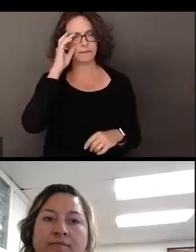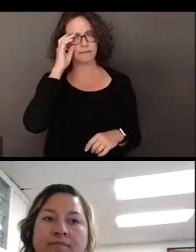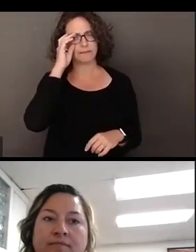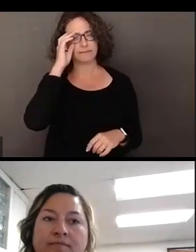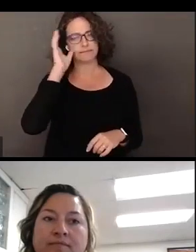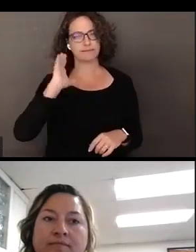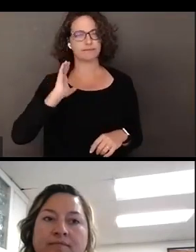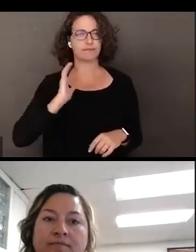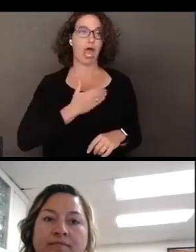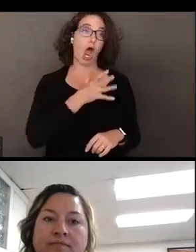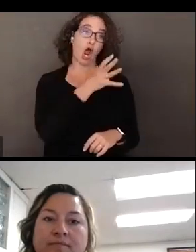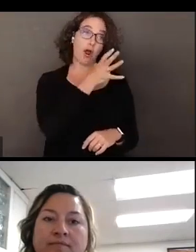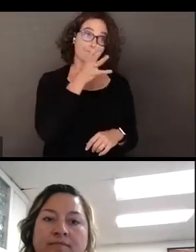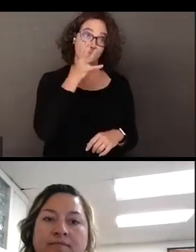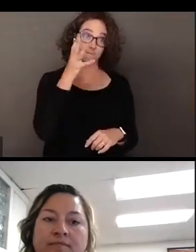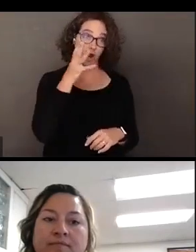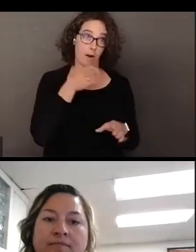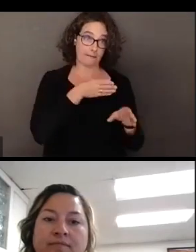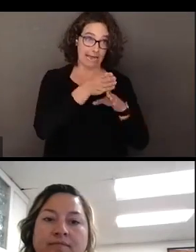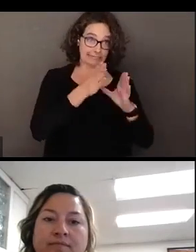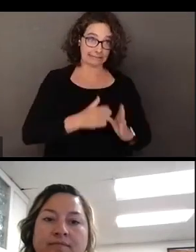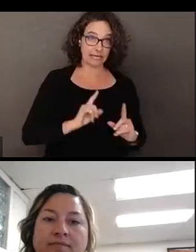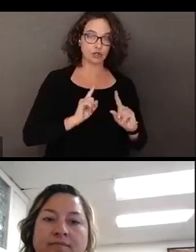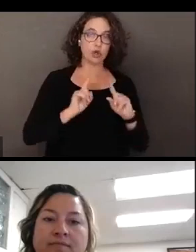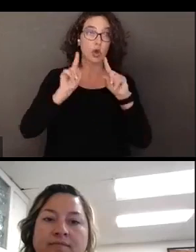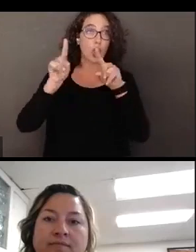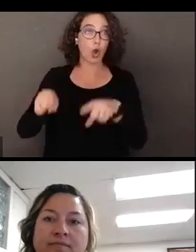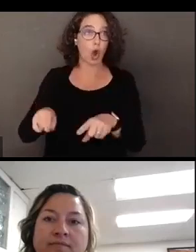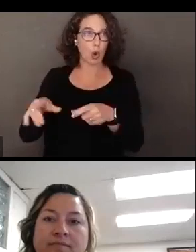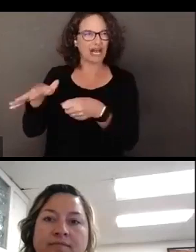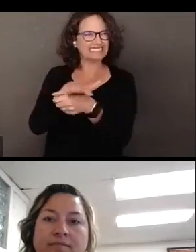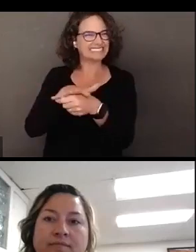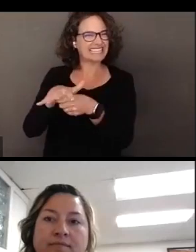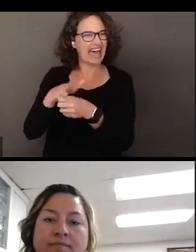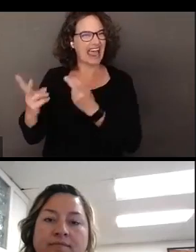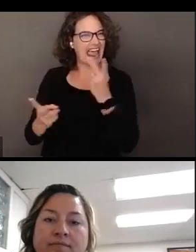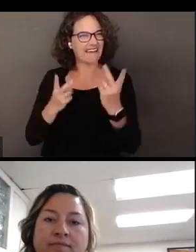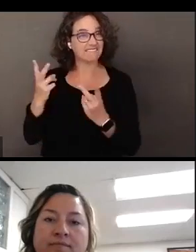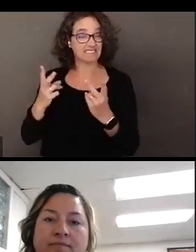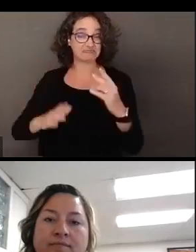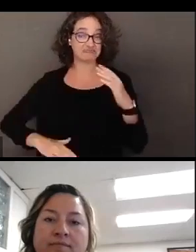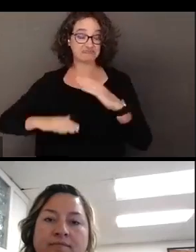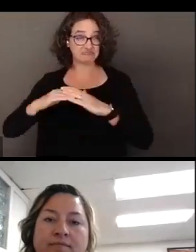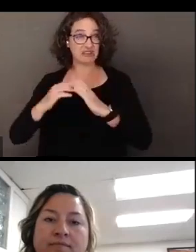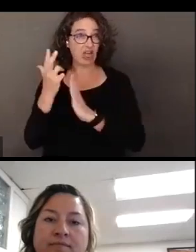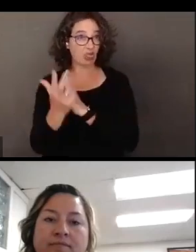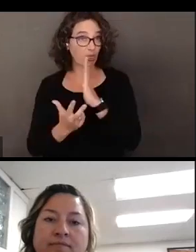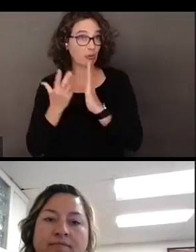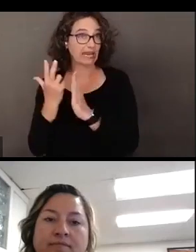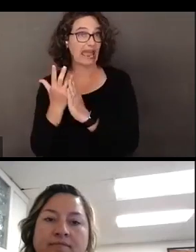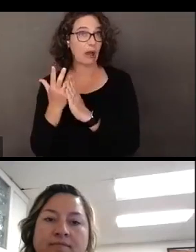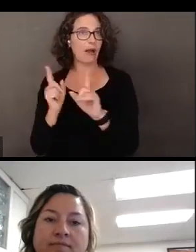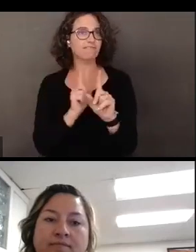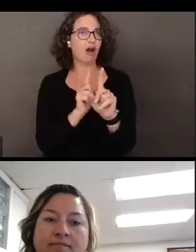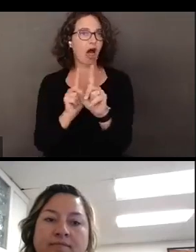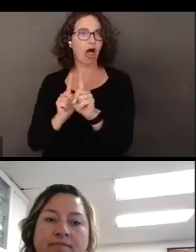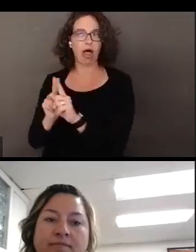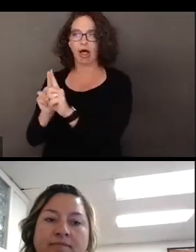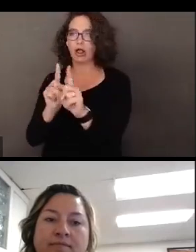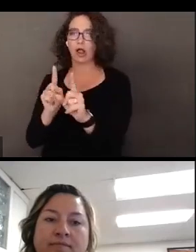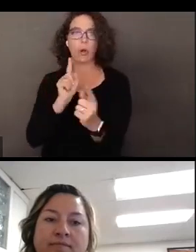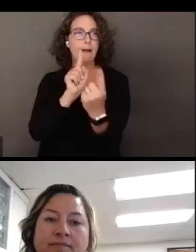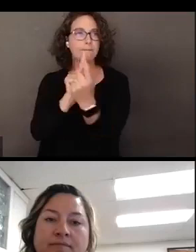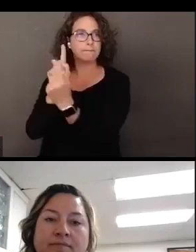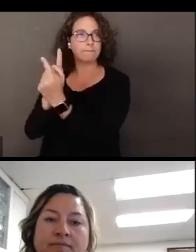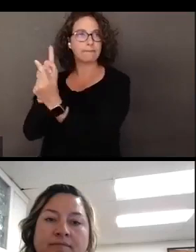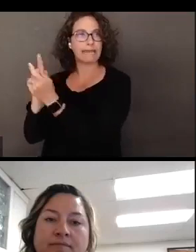our farm specialist will go out and do a site visit, take about up to 3 hours, follow someone around, meet with all the main stakeholders there